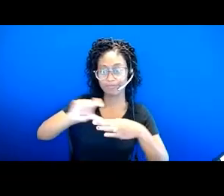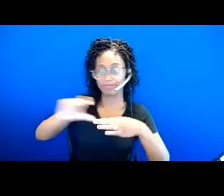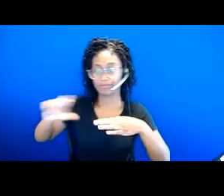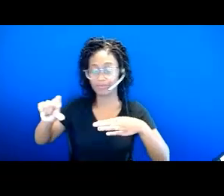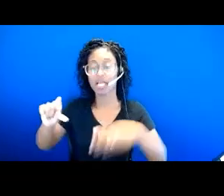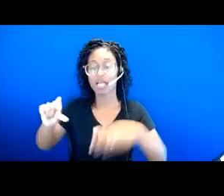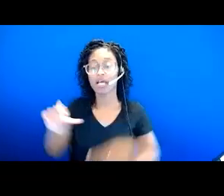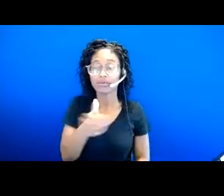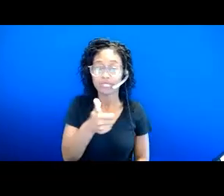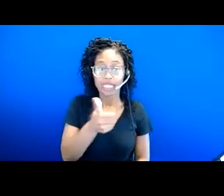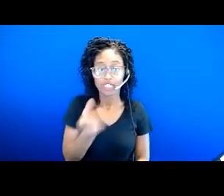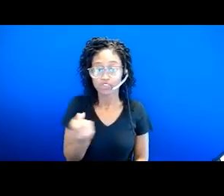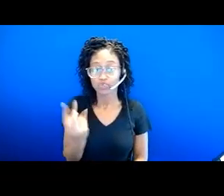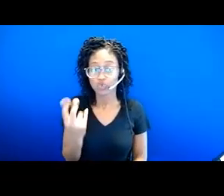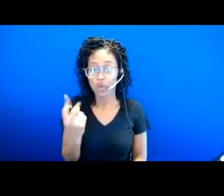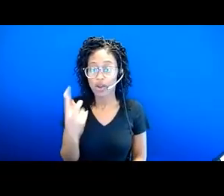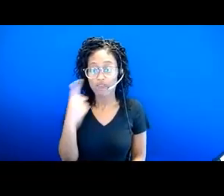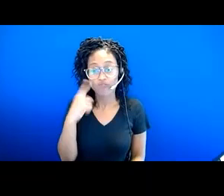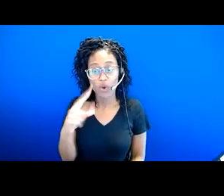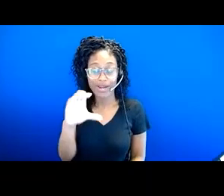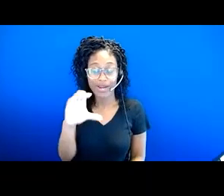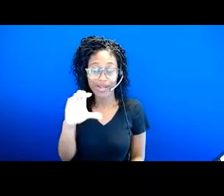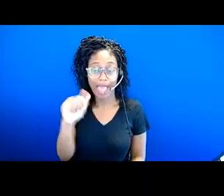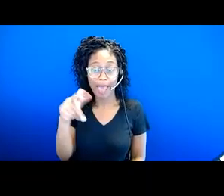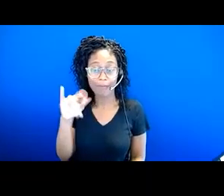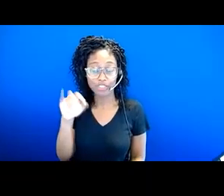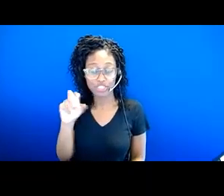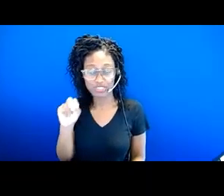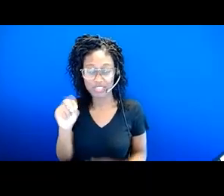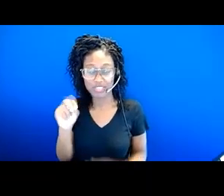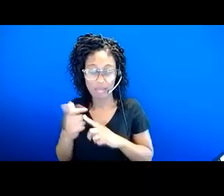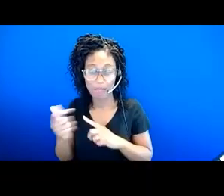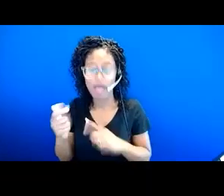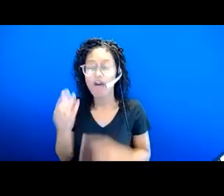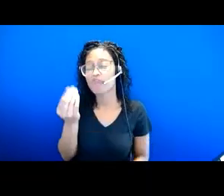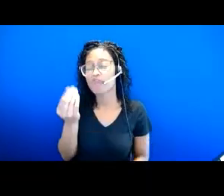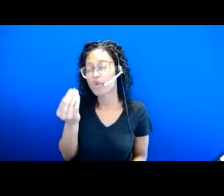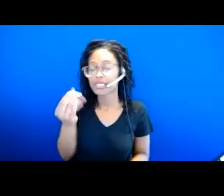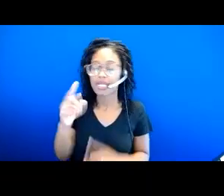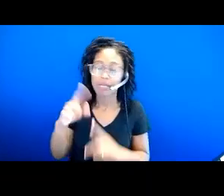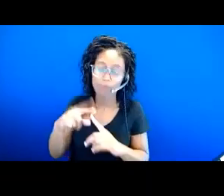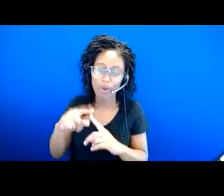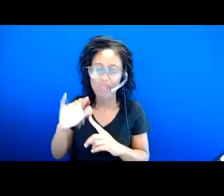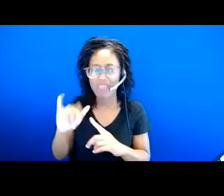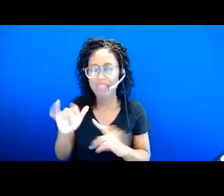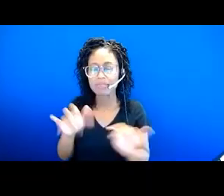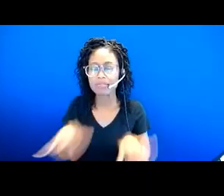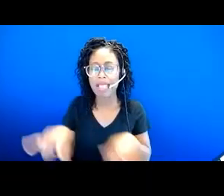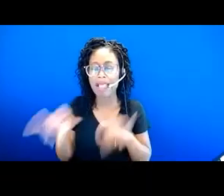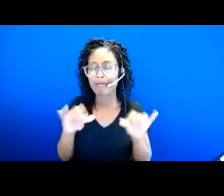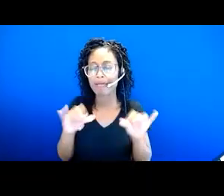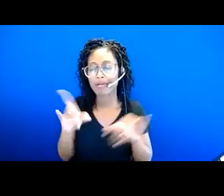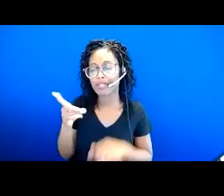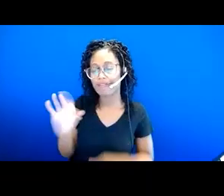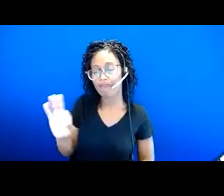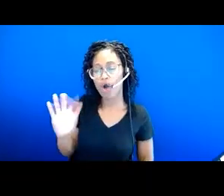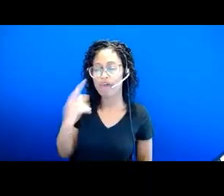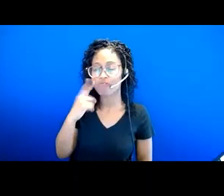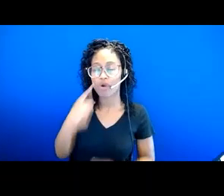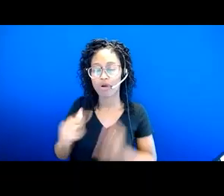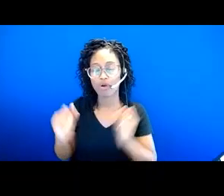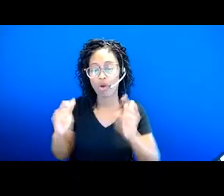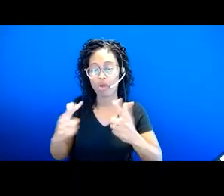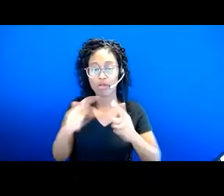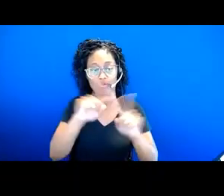your captions. 14 points is the standard font size. It's the default in all the content